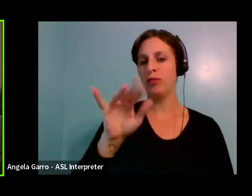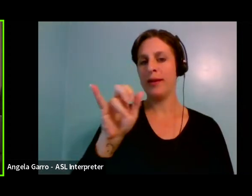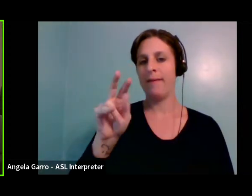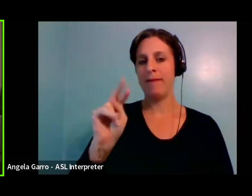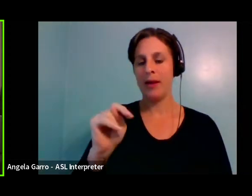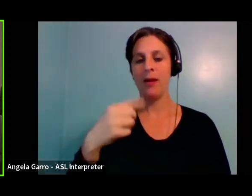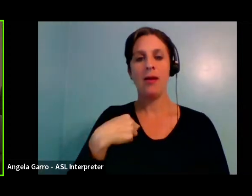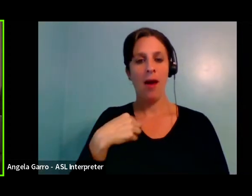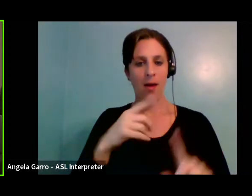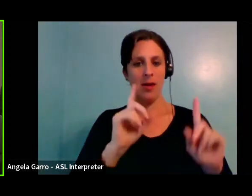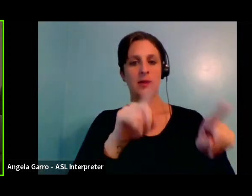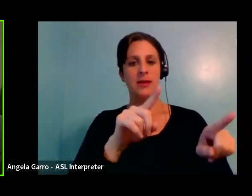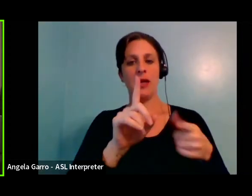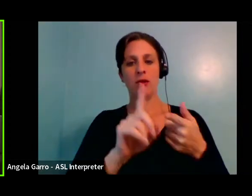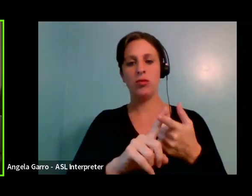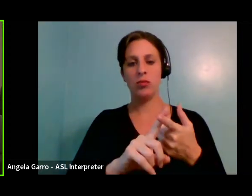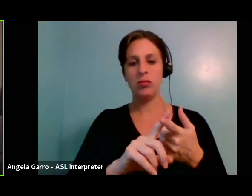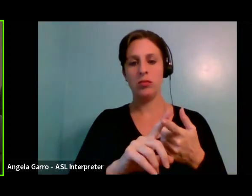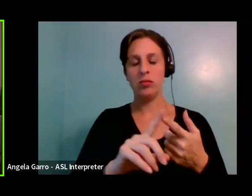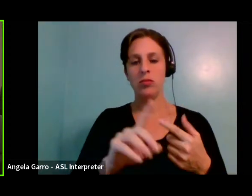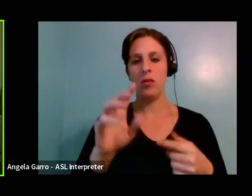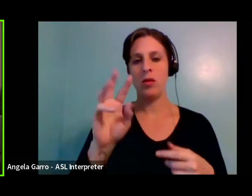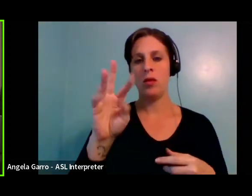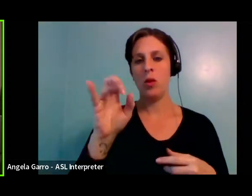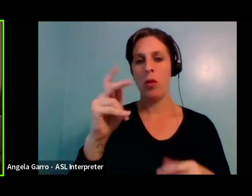attend the WASC